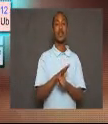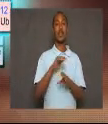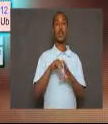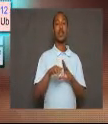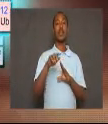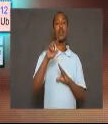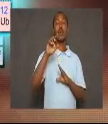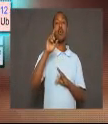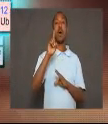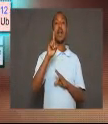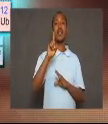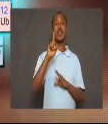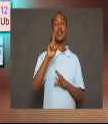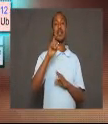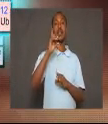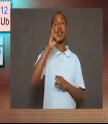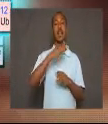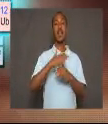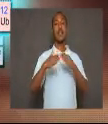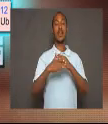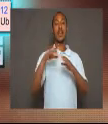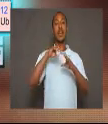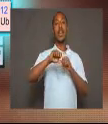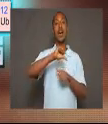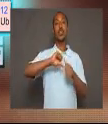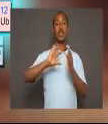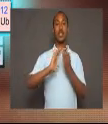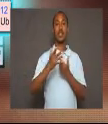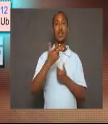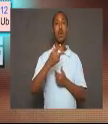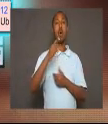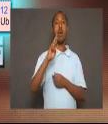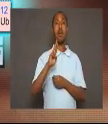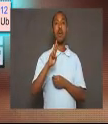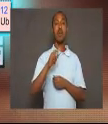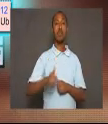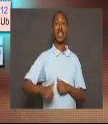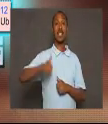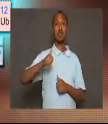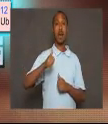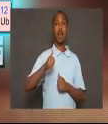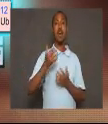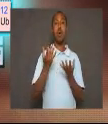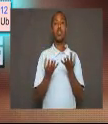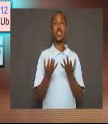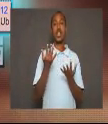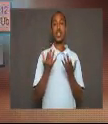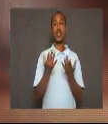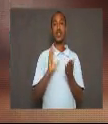N1d levels in their atomic state, or principal oxidation states.